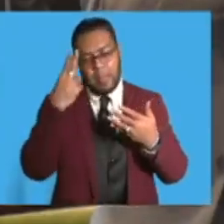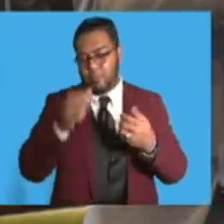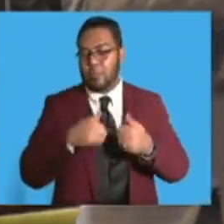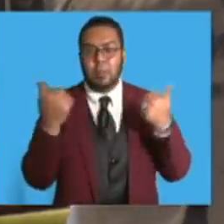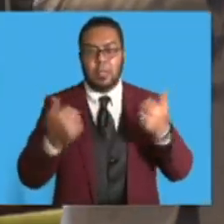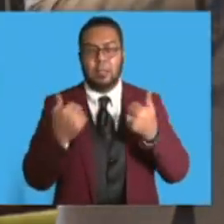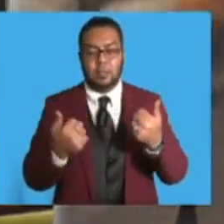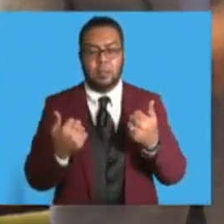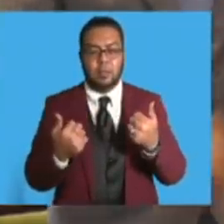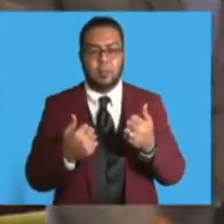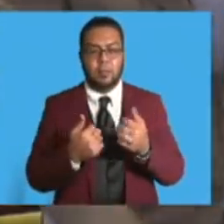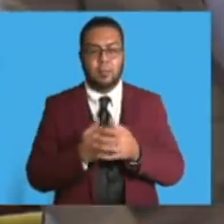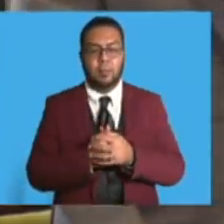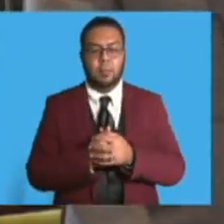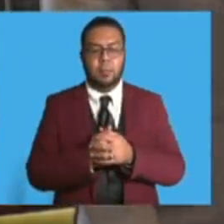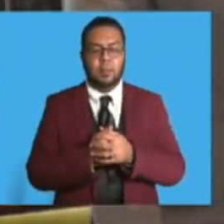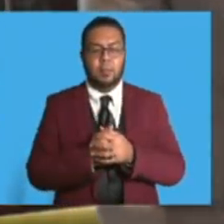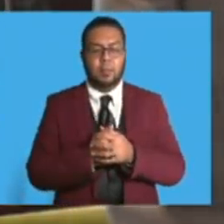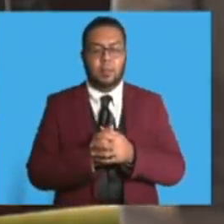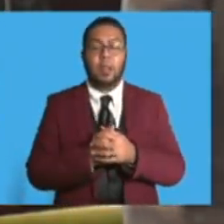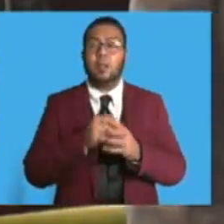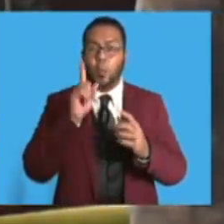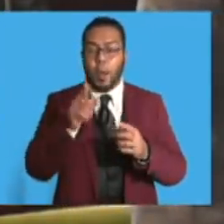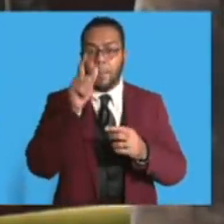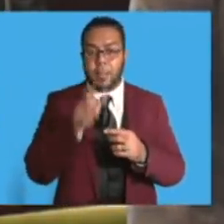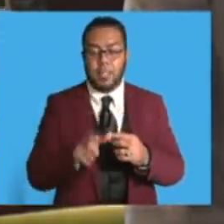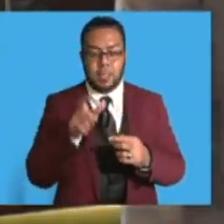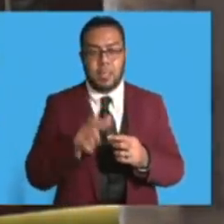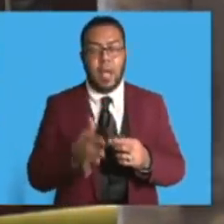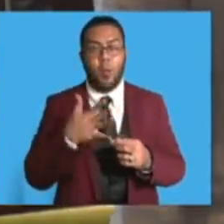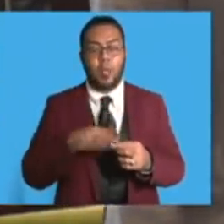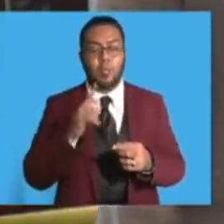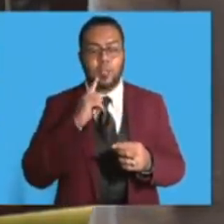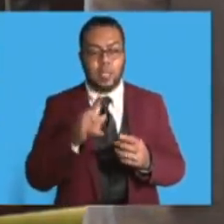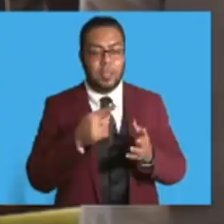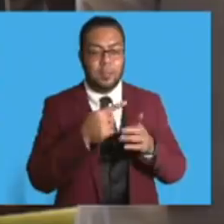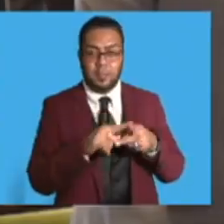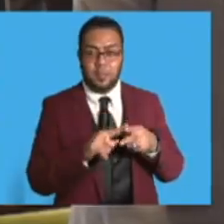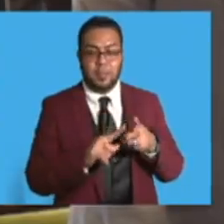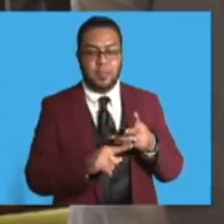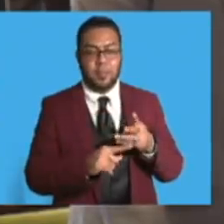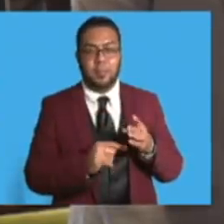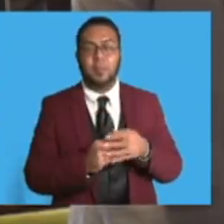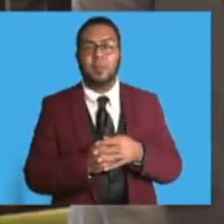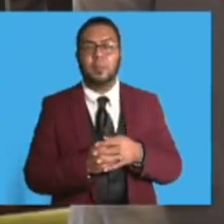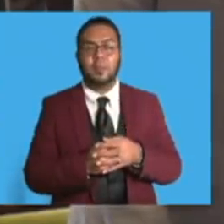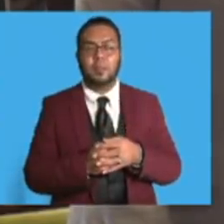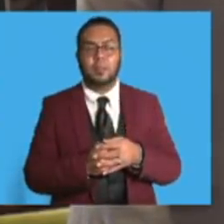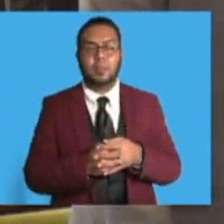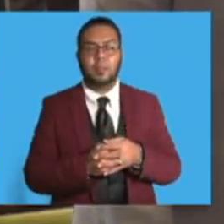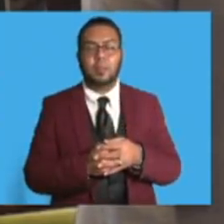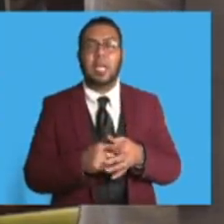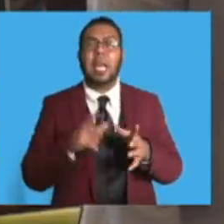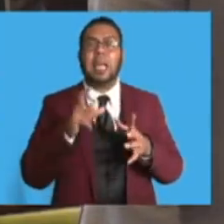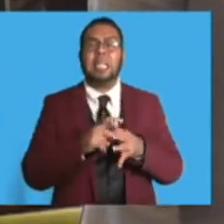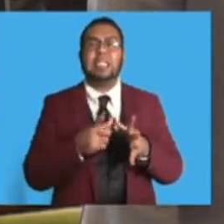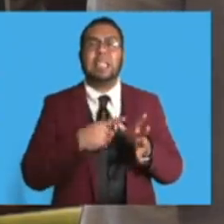the expense of missing out some of them. But there's one person I'd like to particularly mention, Madam Speaker, and that is Damien